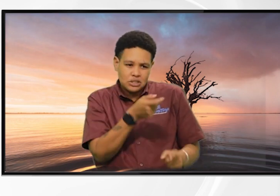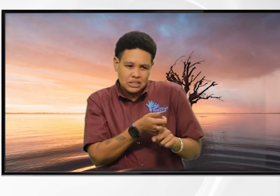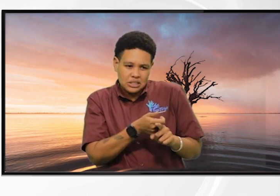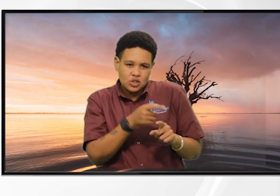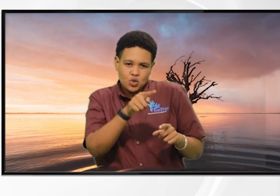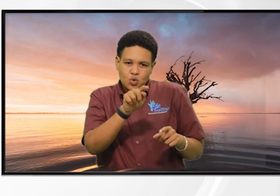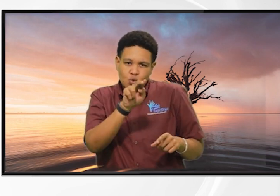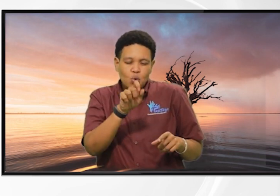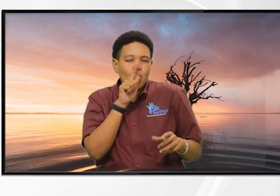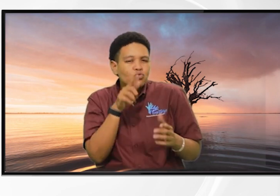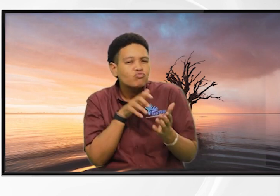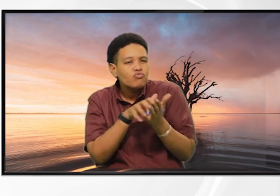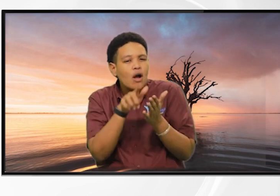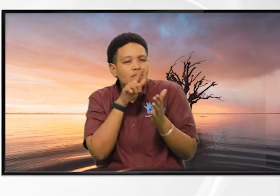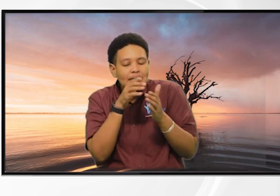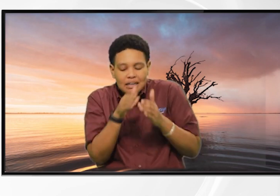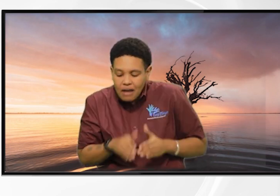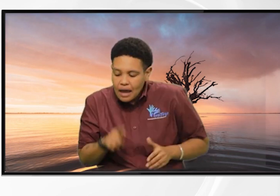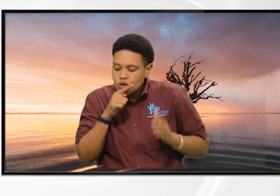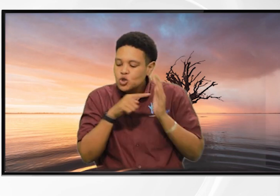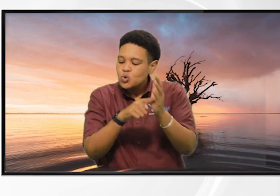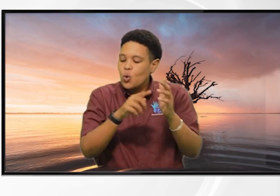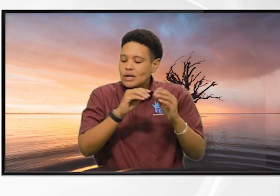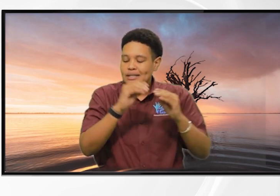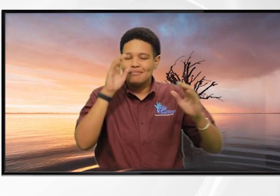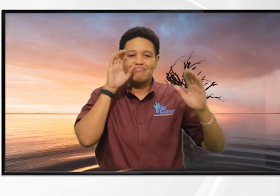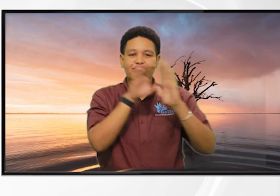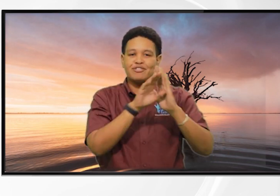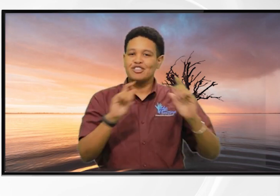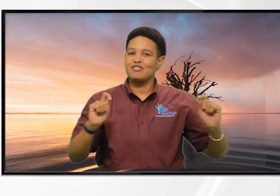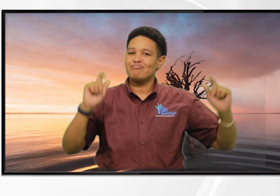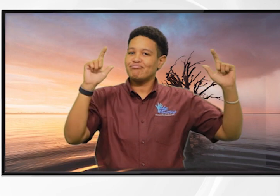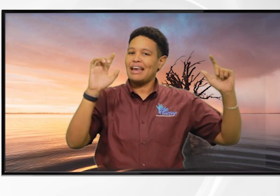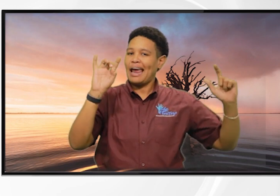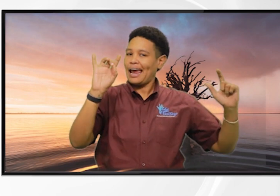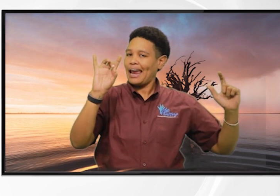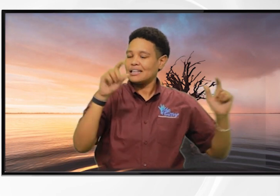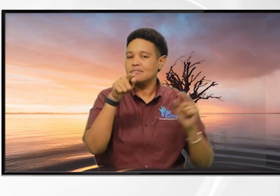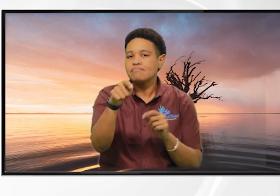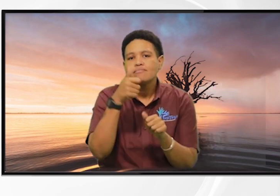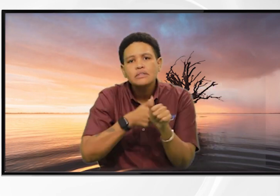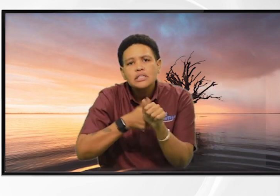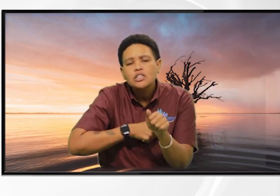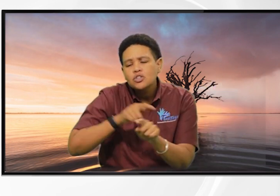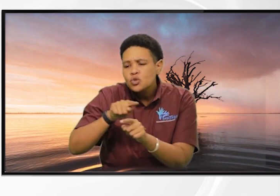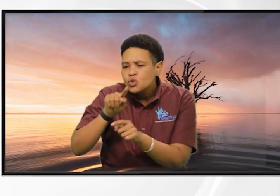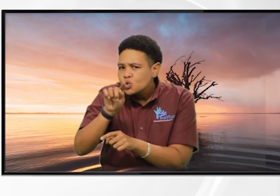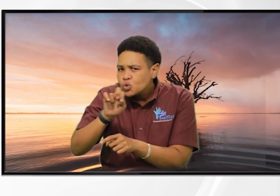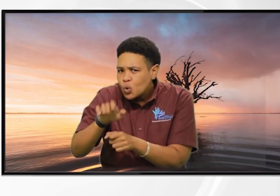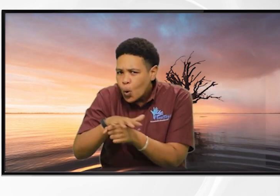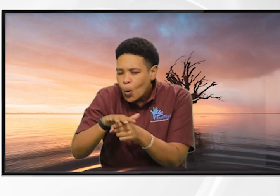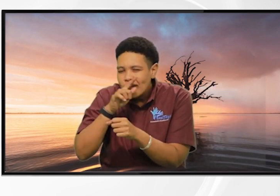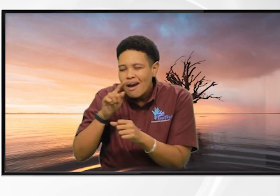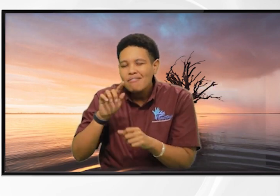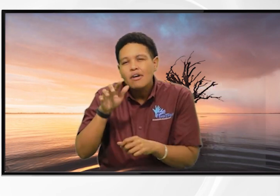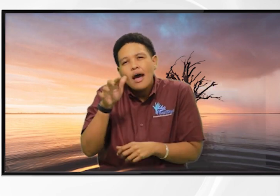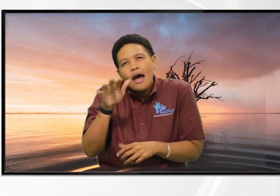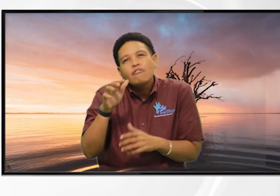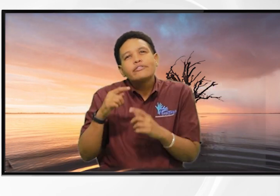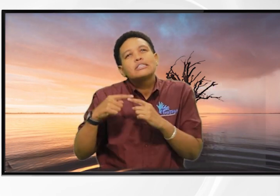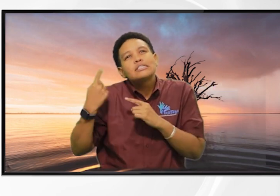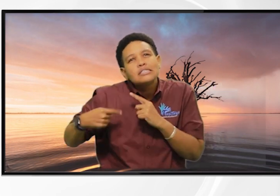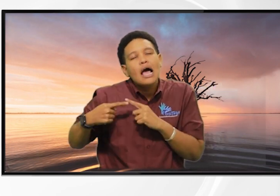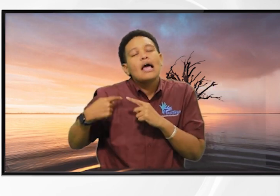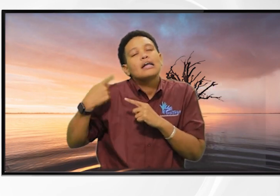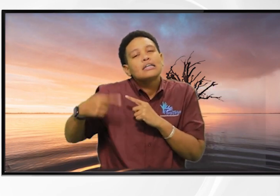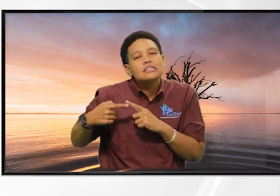divided, as shown in Figure 8. Each zone has a slightly different mean annual cycle to its rainfall